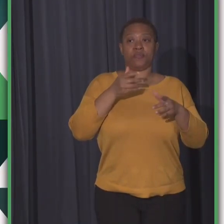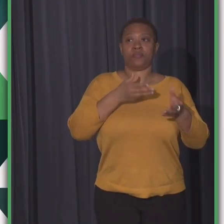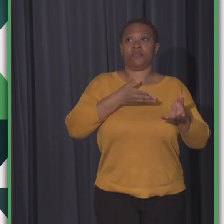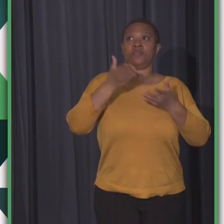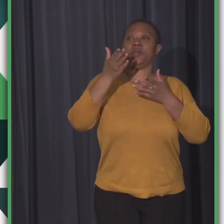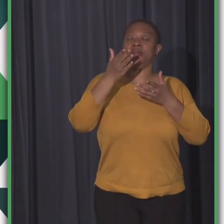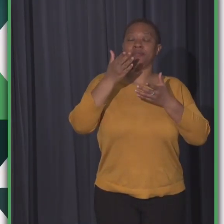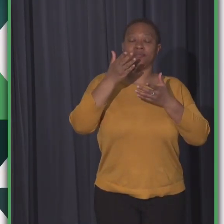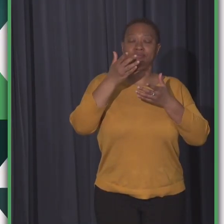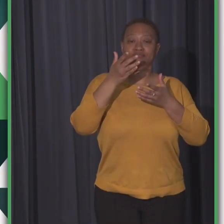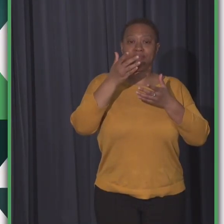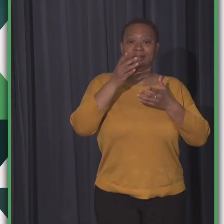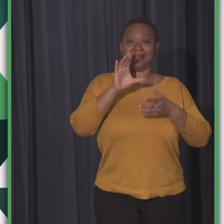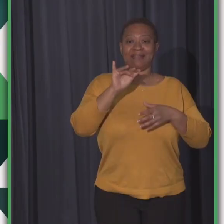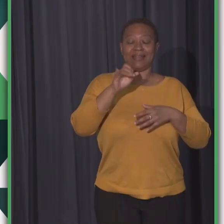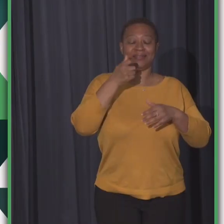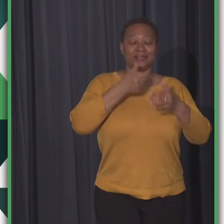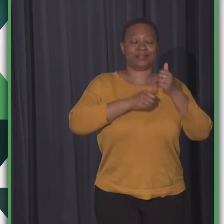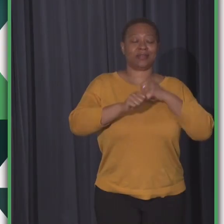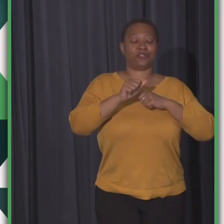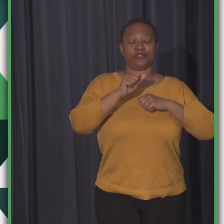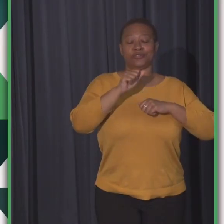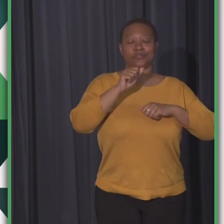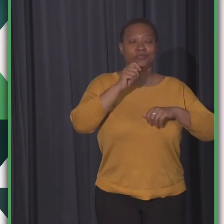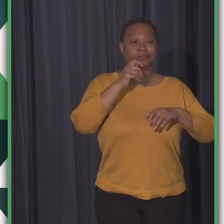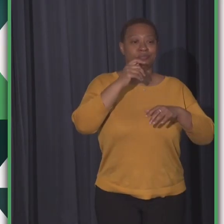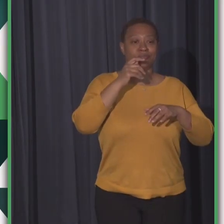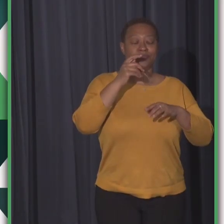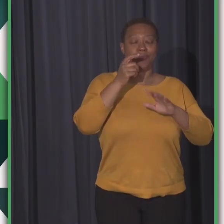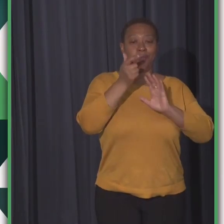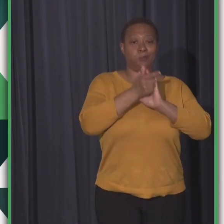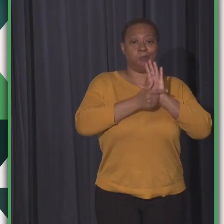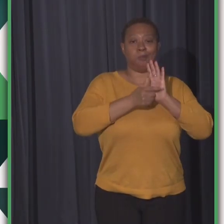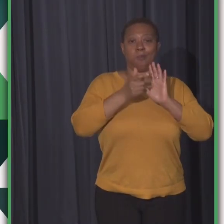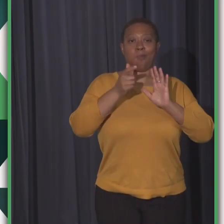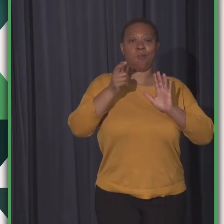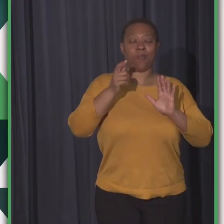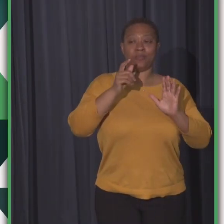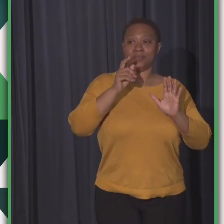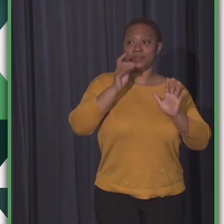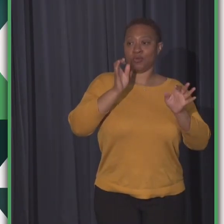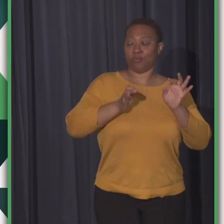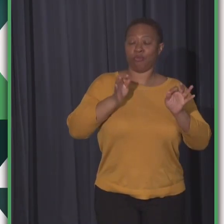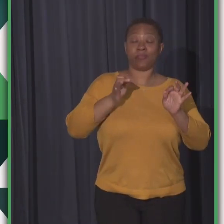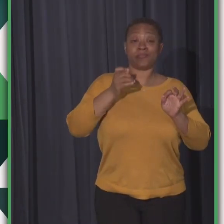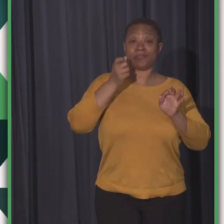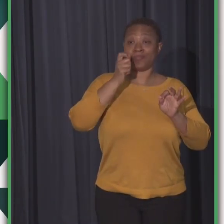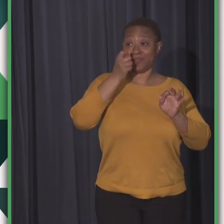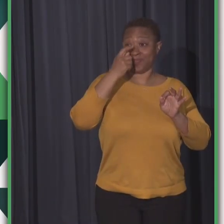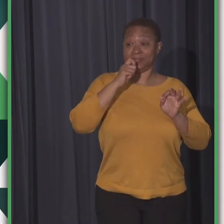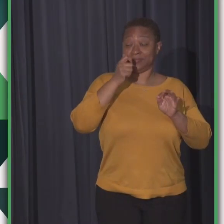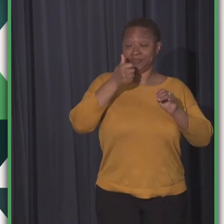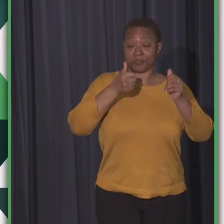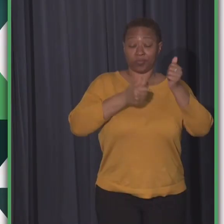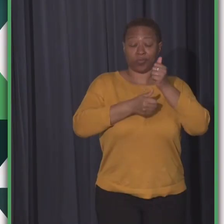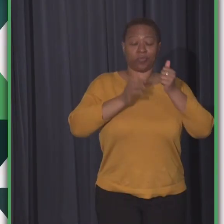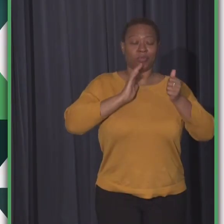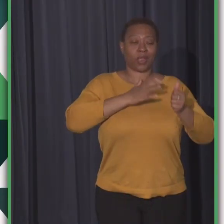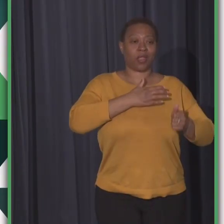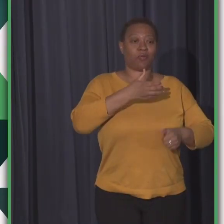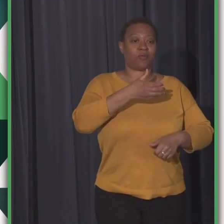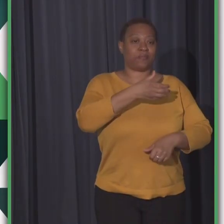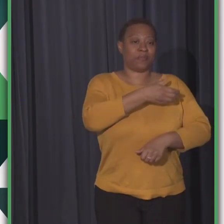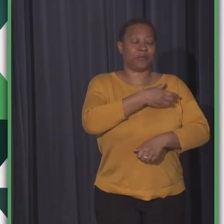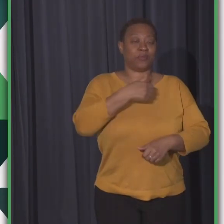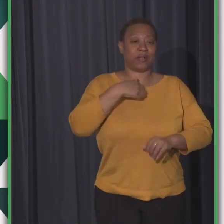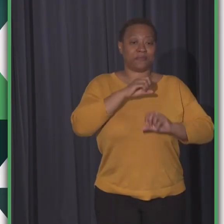and that's not under our purview or any of our powers, and so we don't have anything to